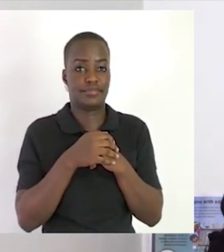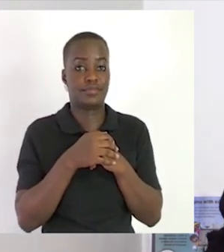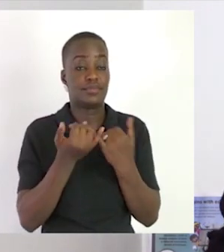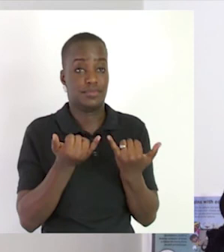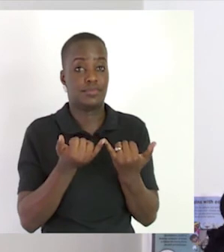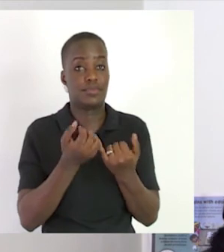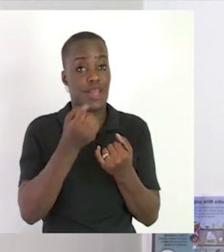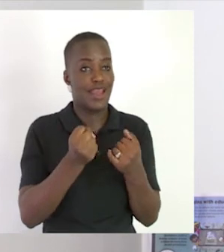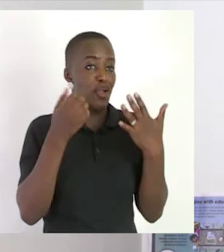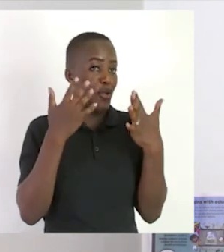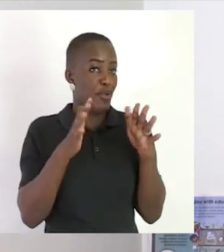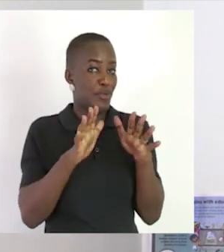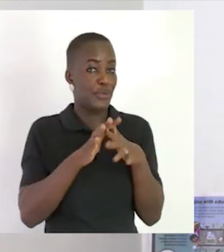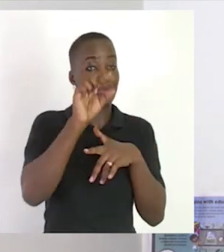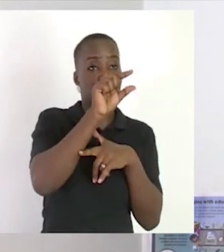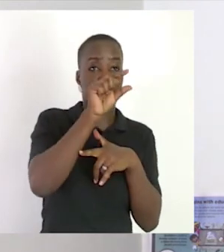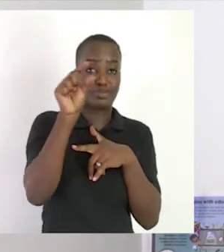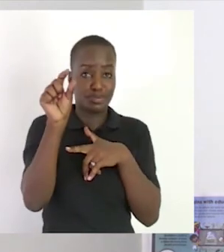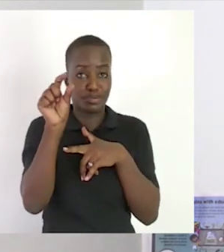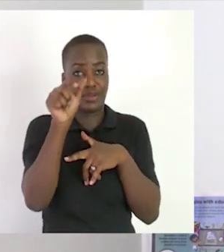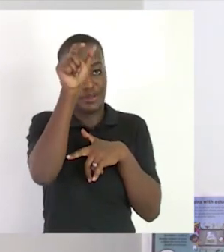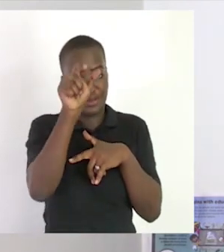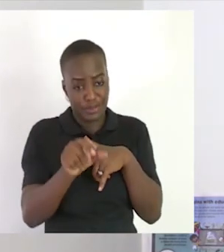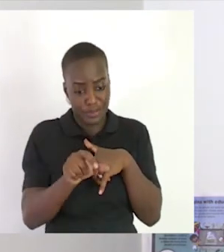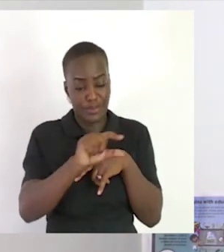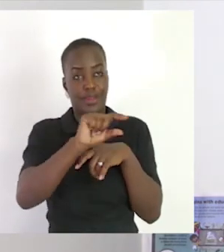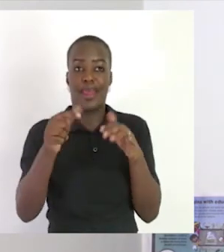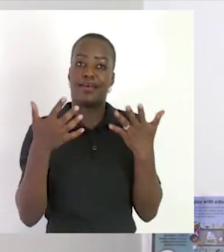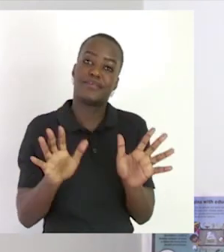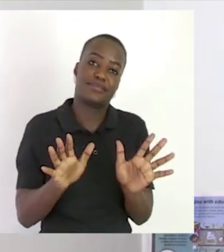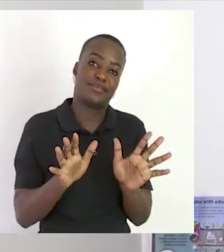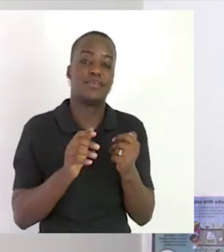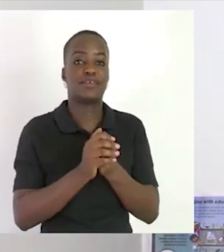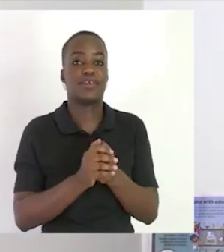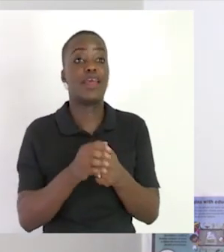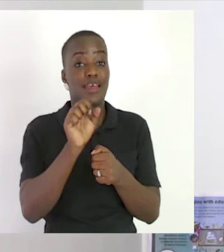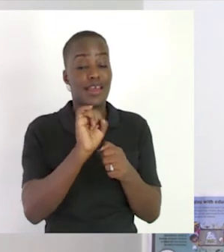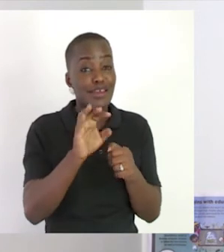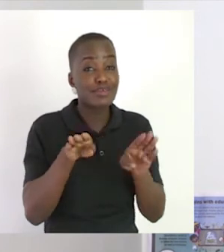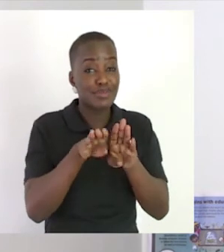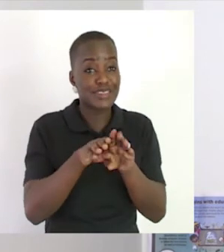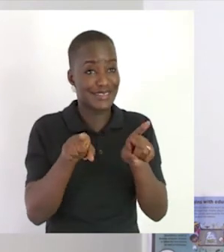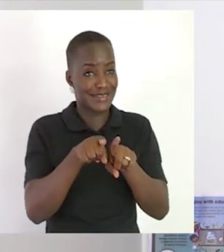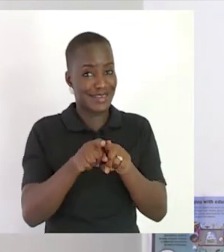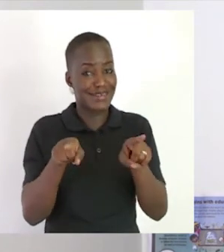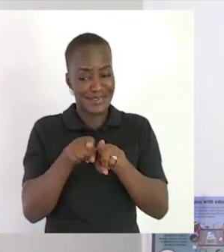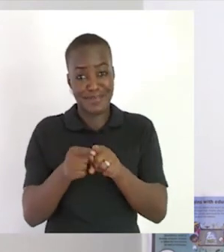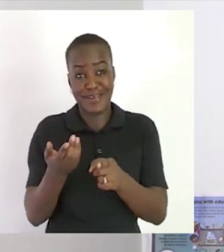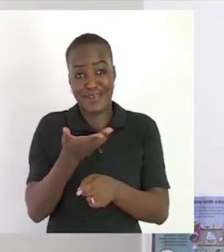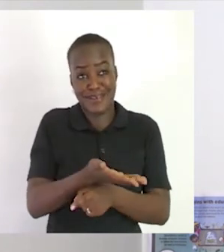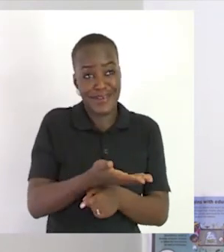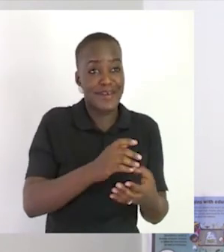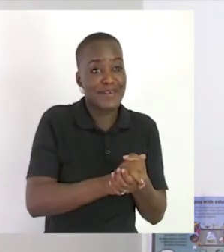Now we have completed the smaller word cross. If you have completed yours, just like how my friend completed